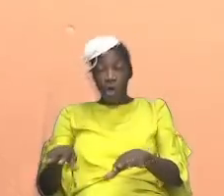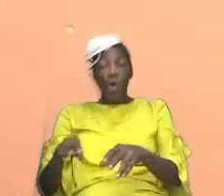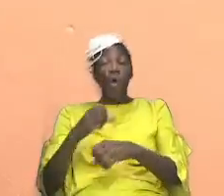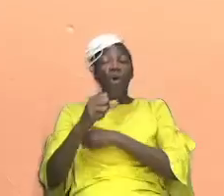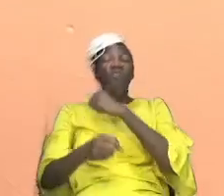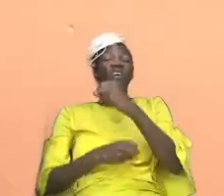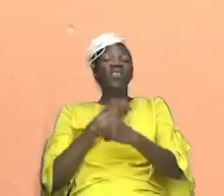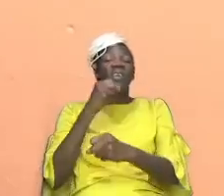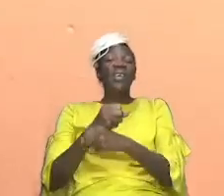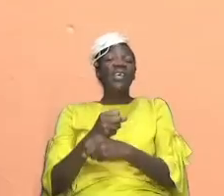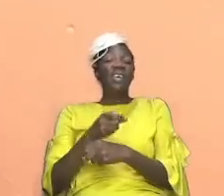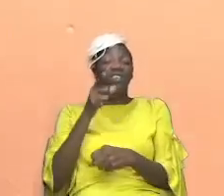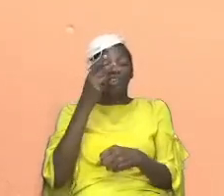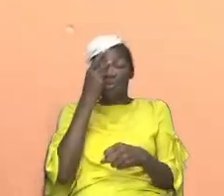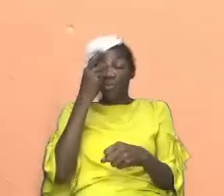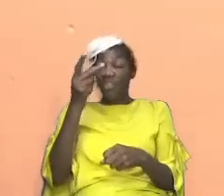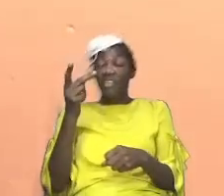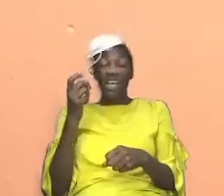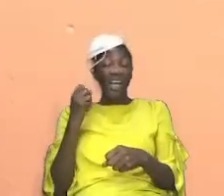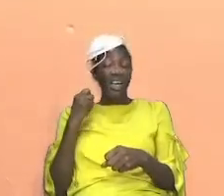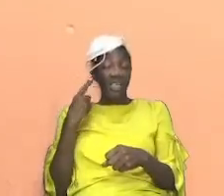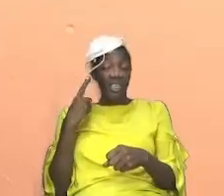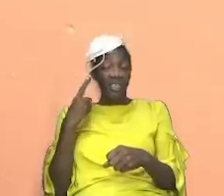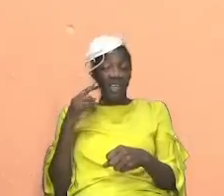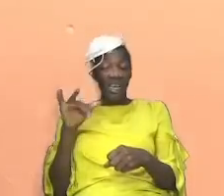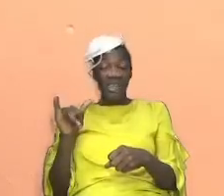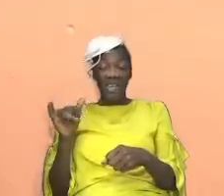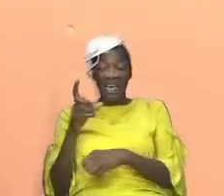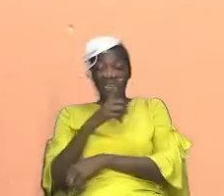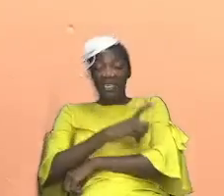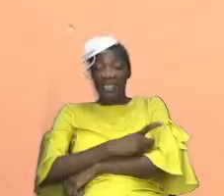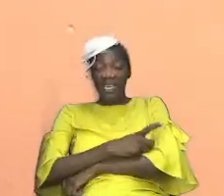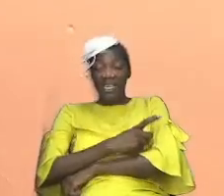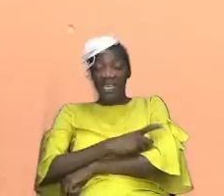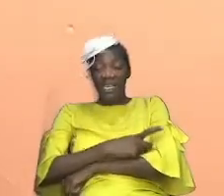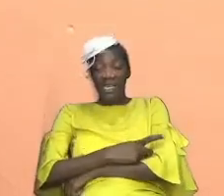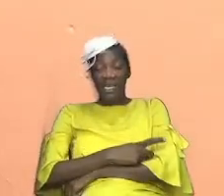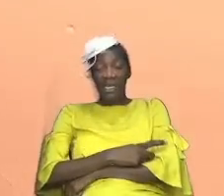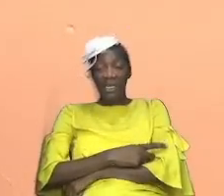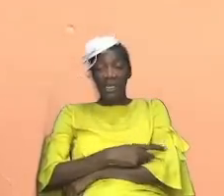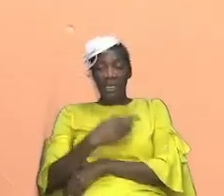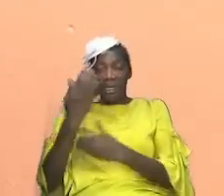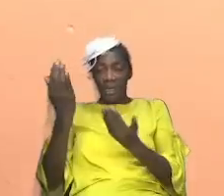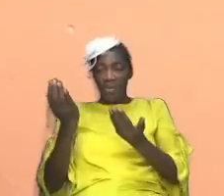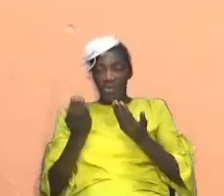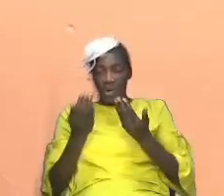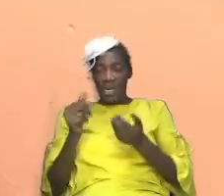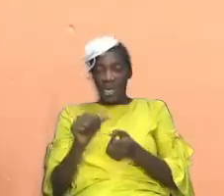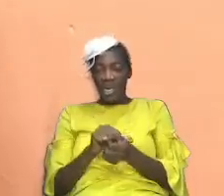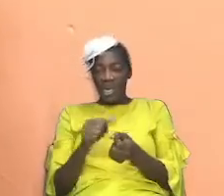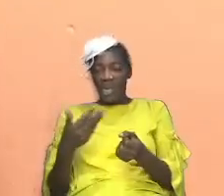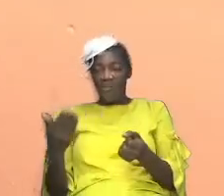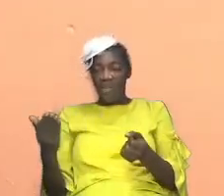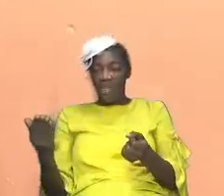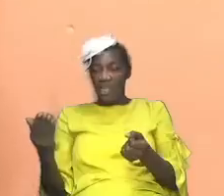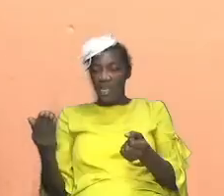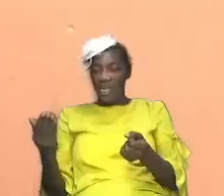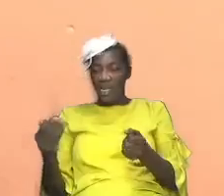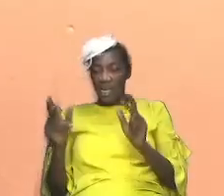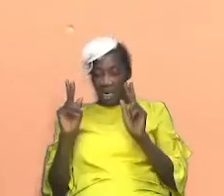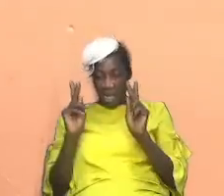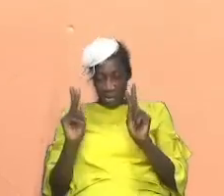we will understand that day is going to bring everything into a